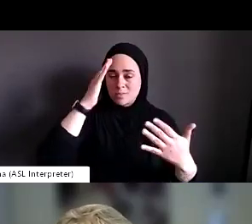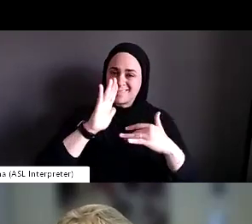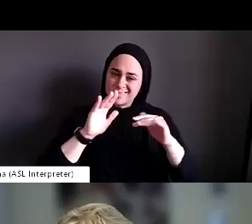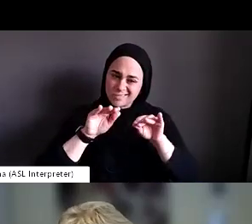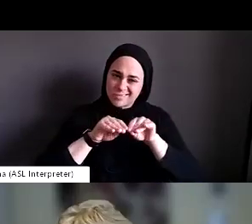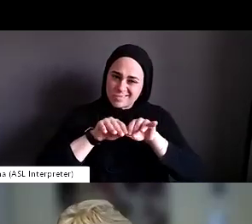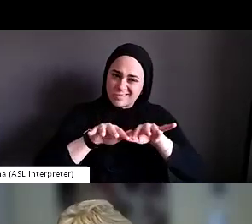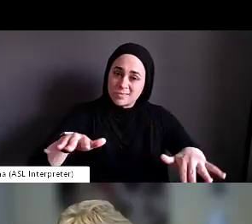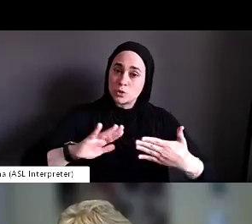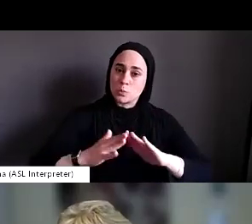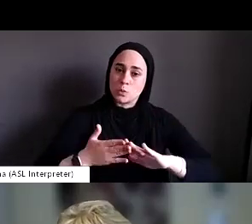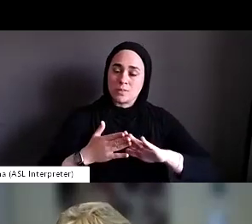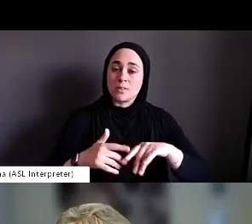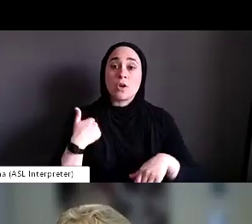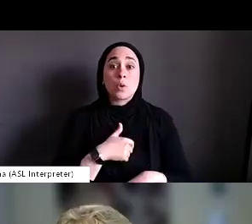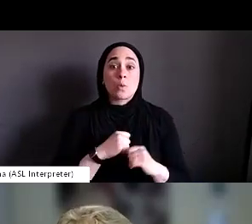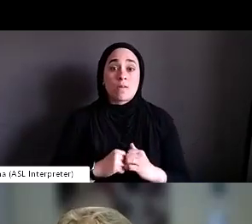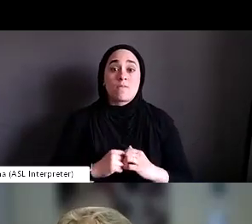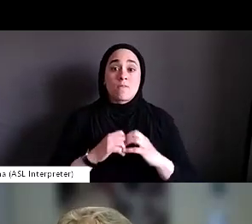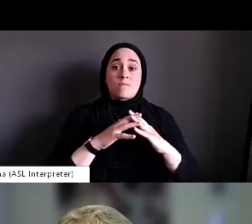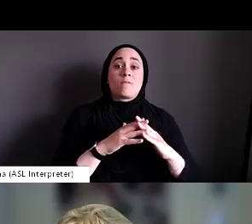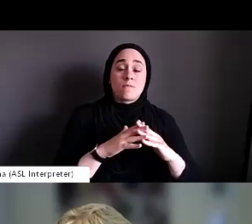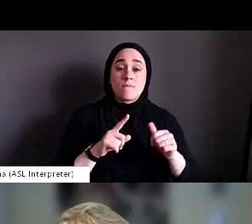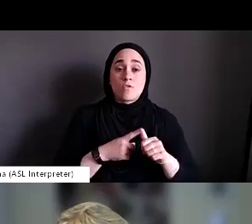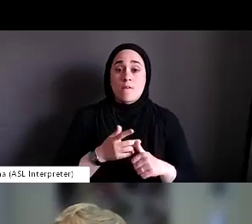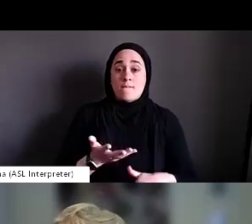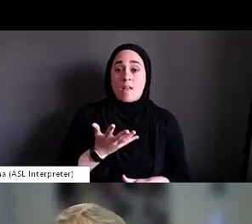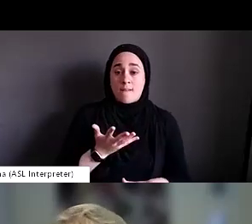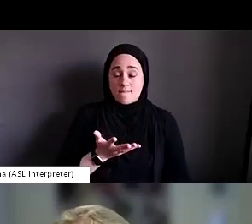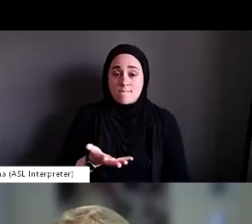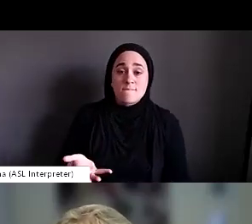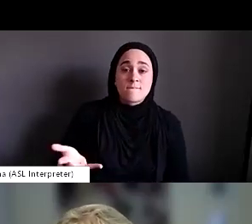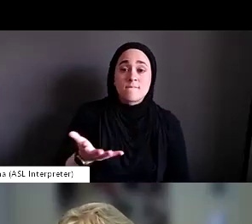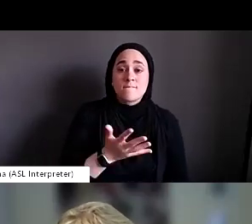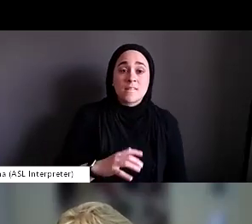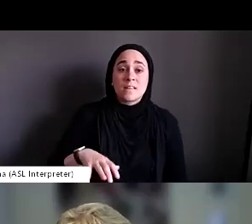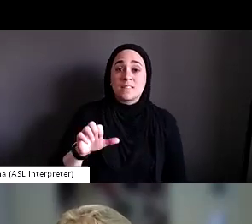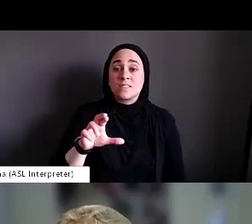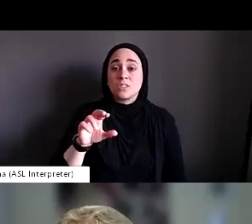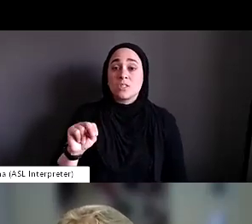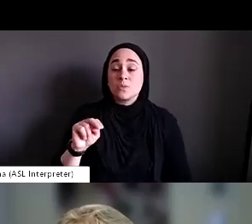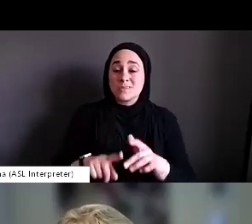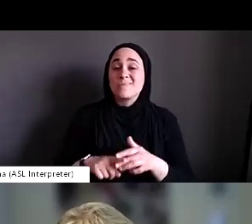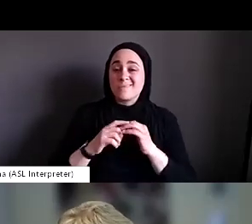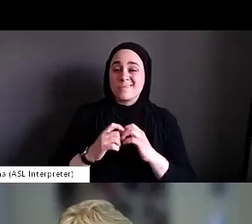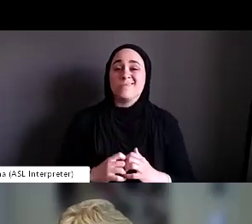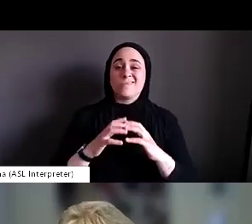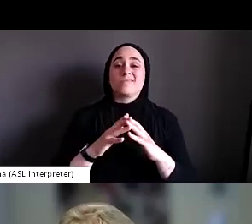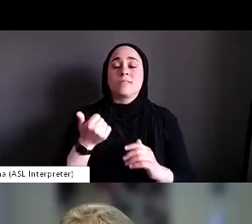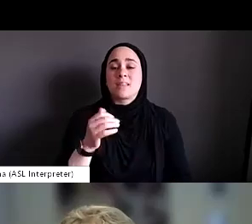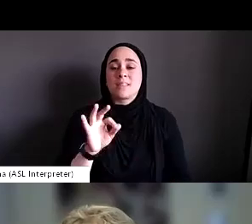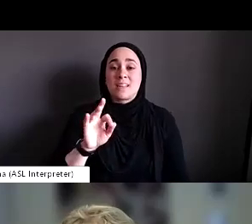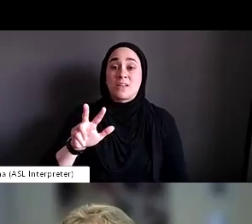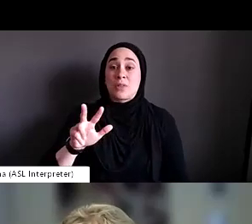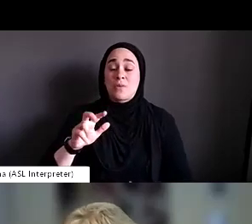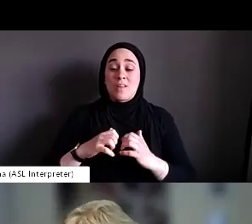have grown from the first 5 community response networks, CRNs, piloted in 1993 to more than